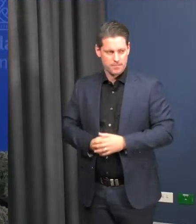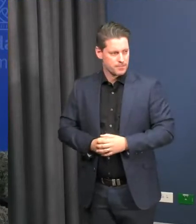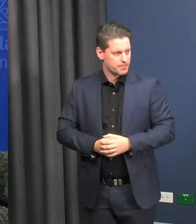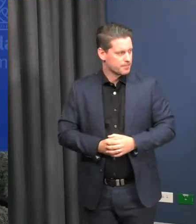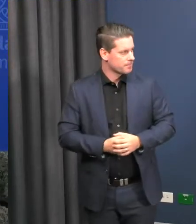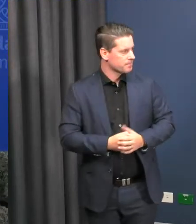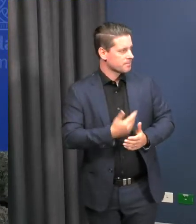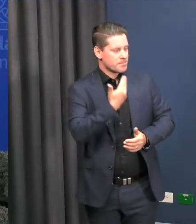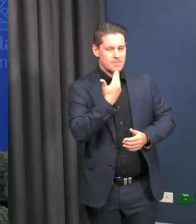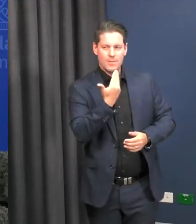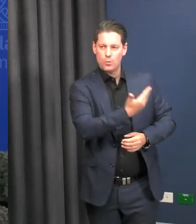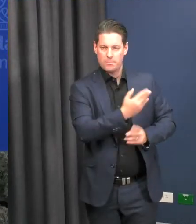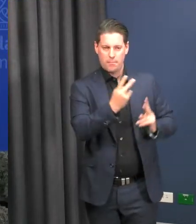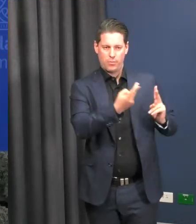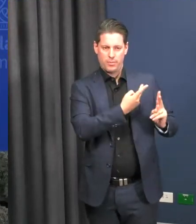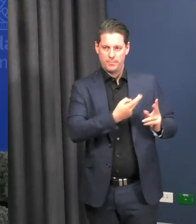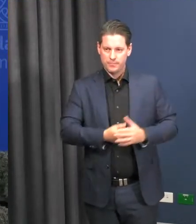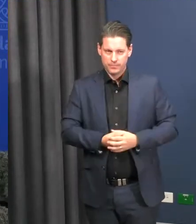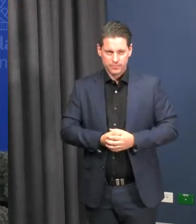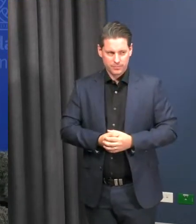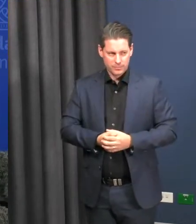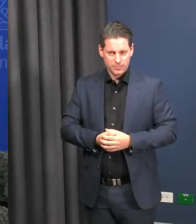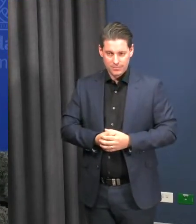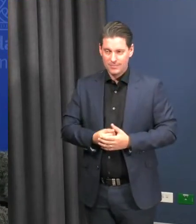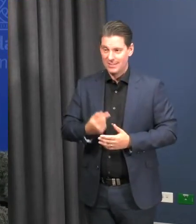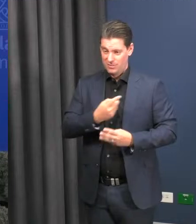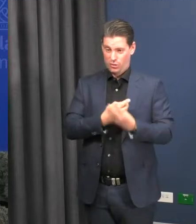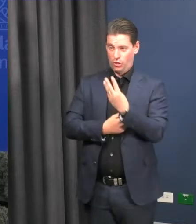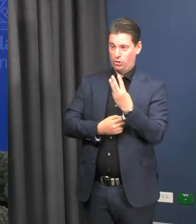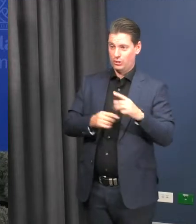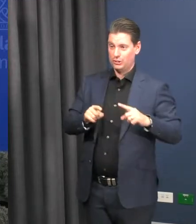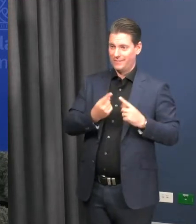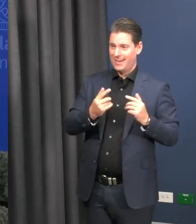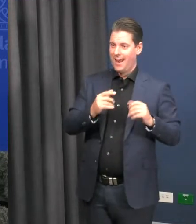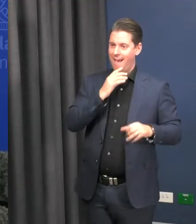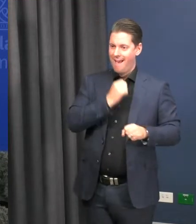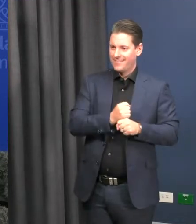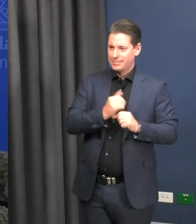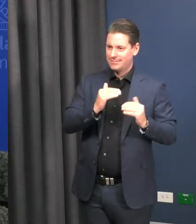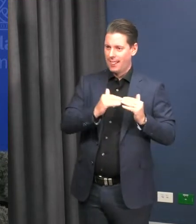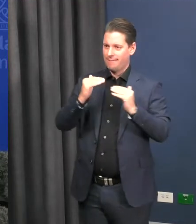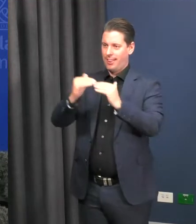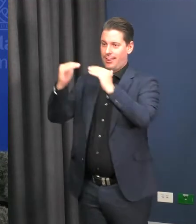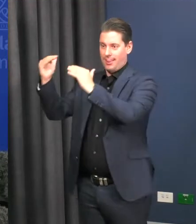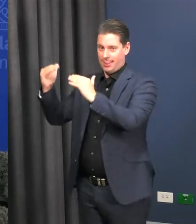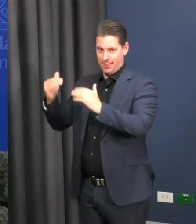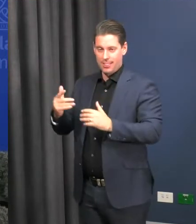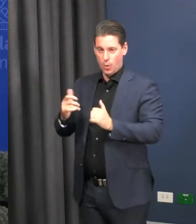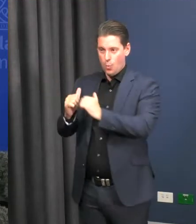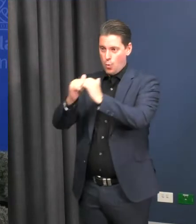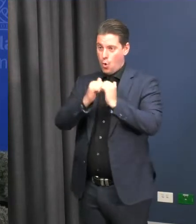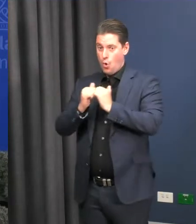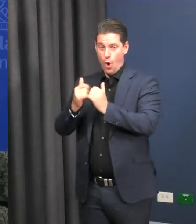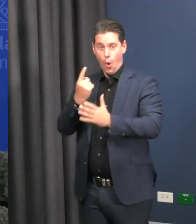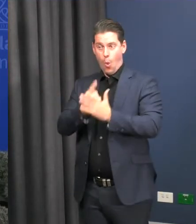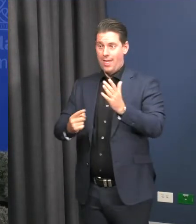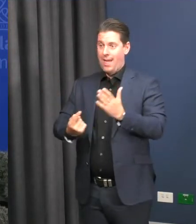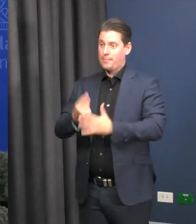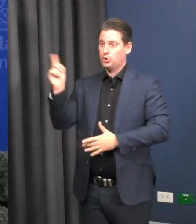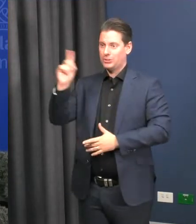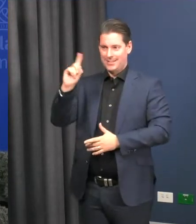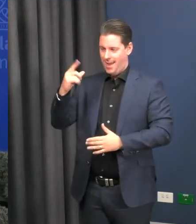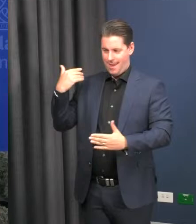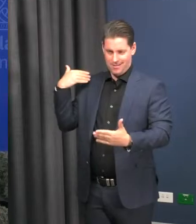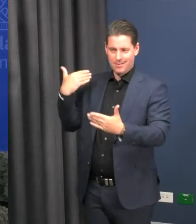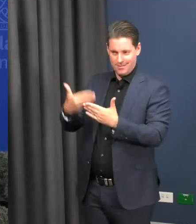Thanks, Prime Minister. Premier, you can see here all three levels of government working together. This is not just happening today, it's been happening consistently